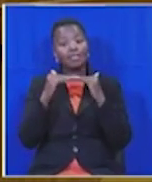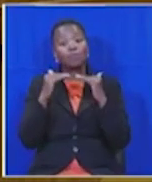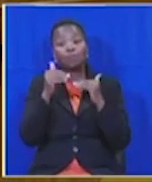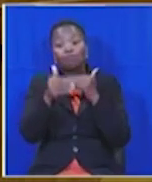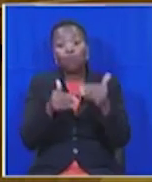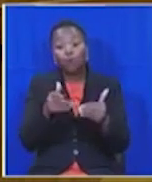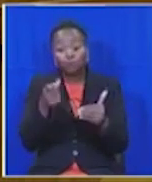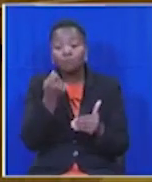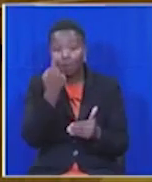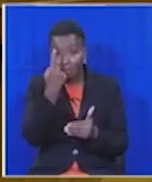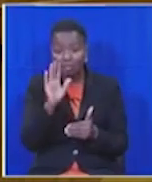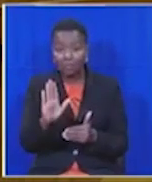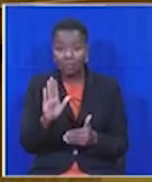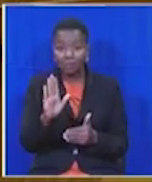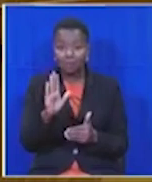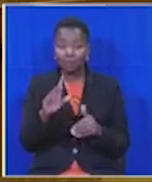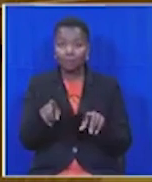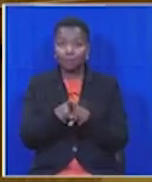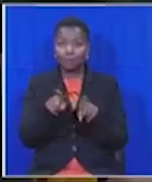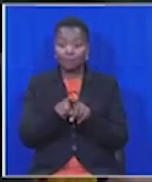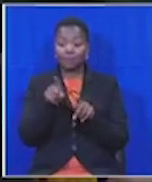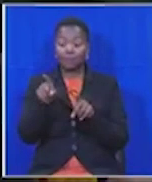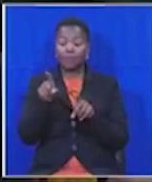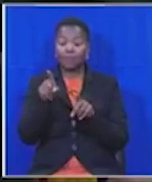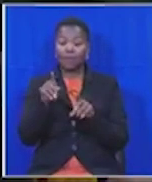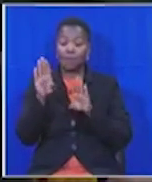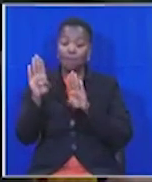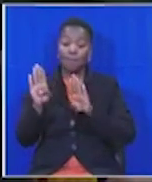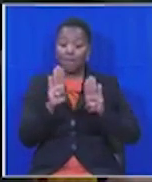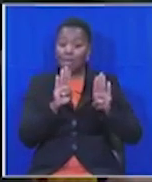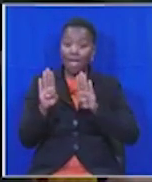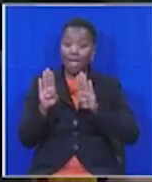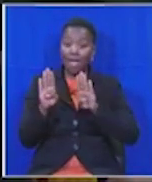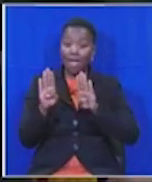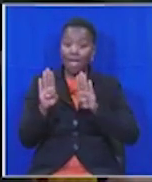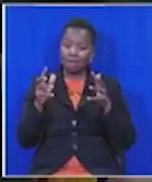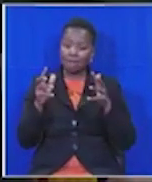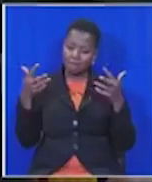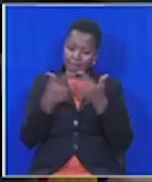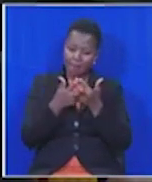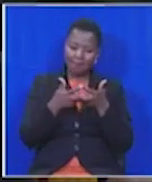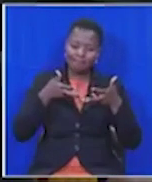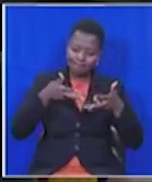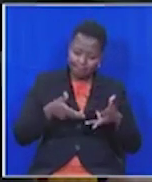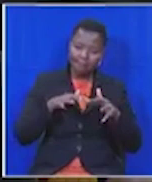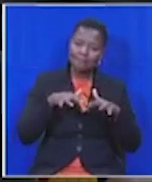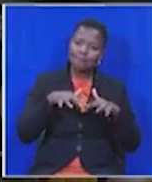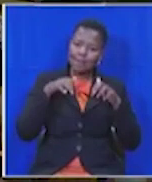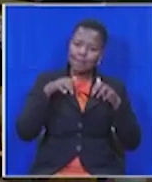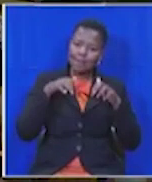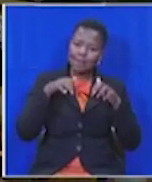and work in a manner that is appropriate for an honorable member of